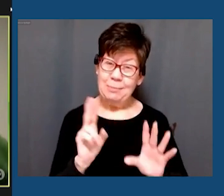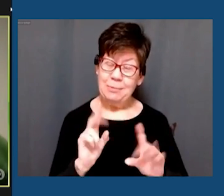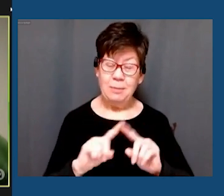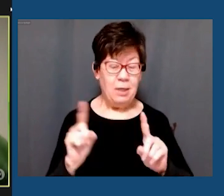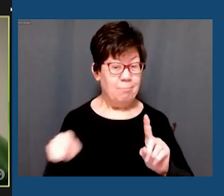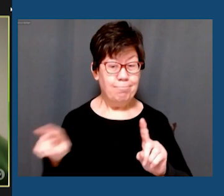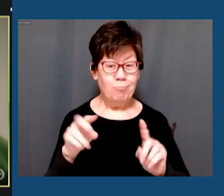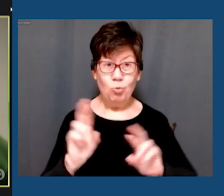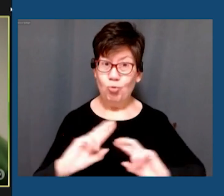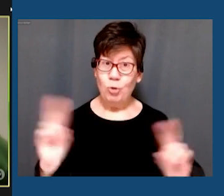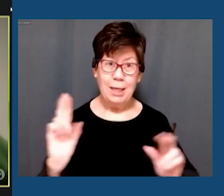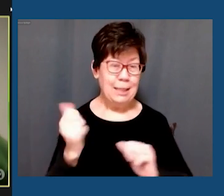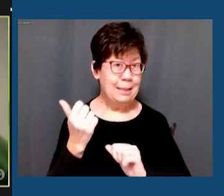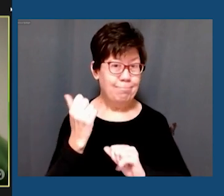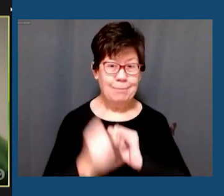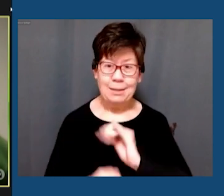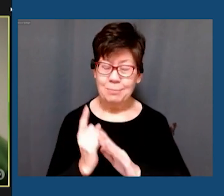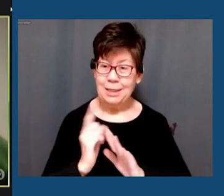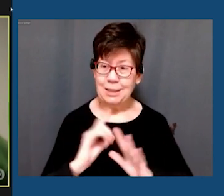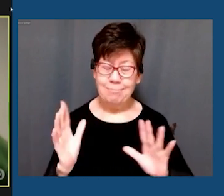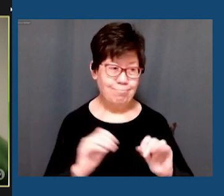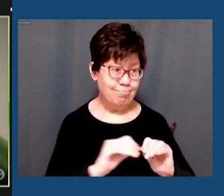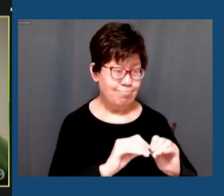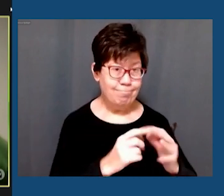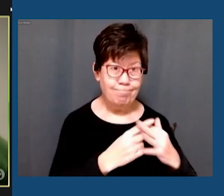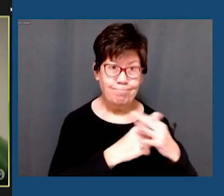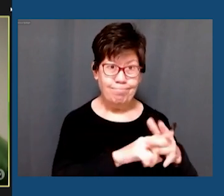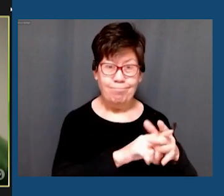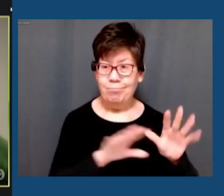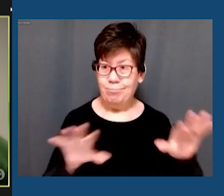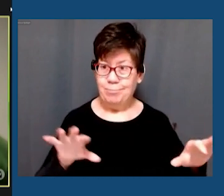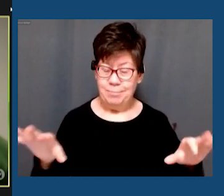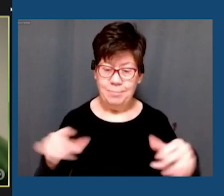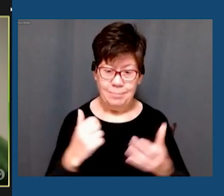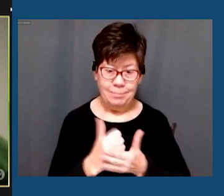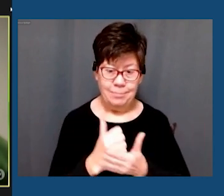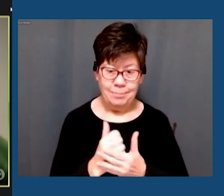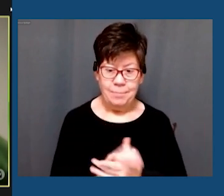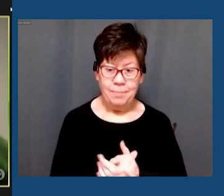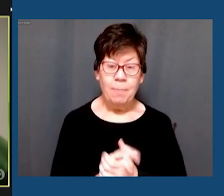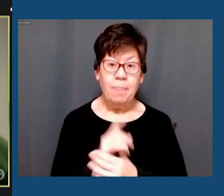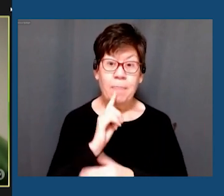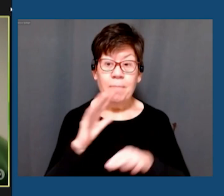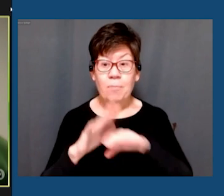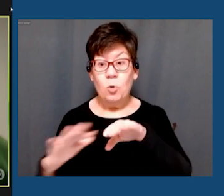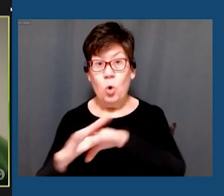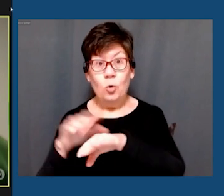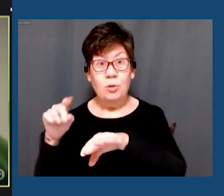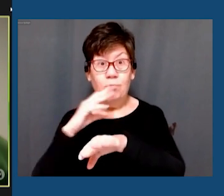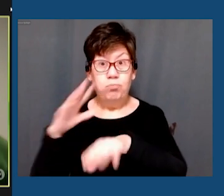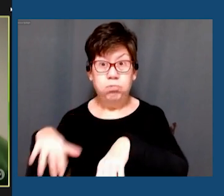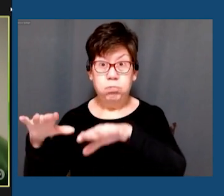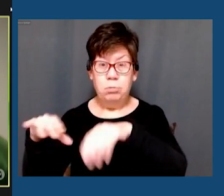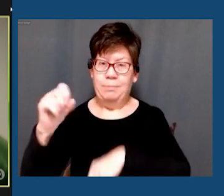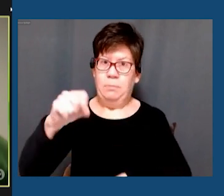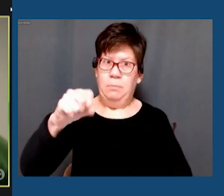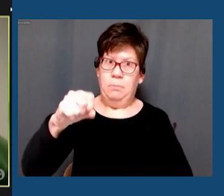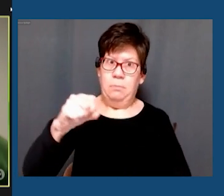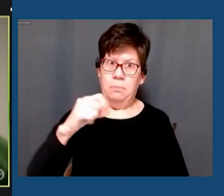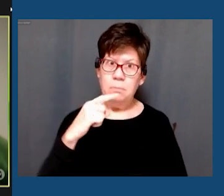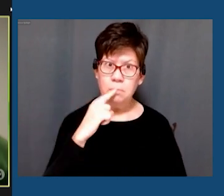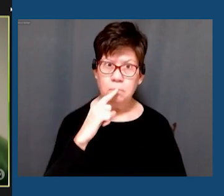any emergency situations. As to the coastal flooding situation, yes, it is a